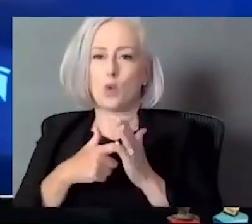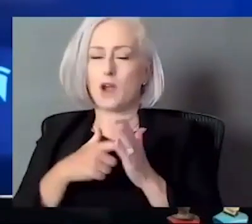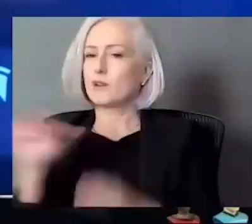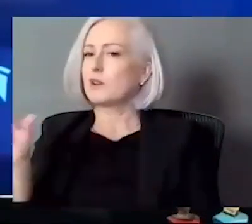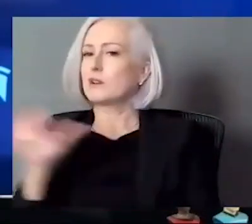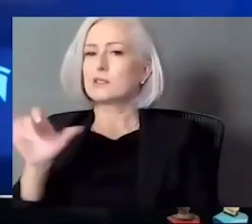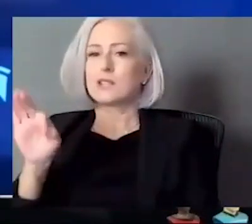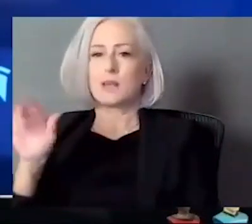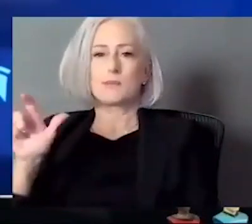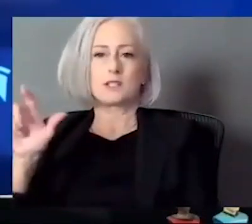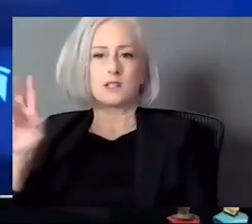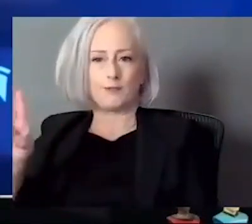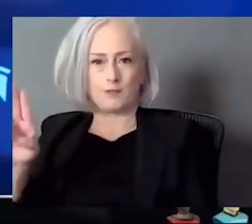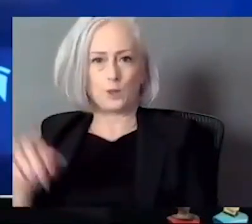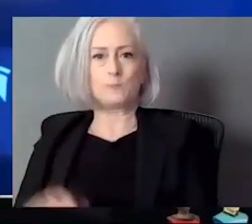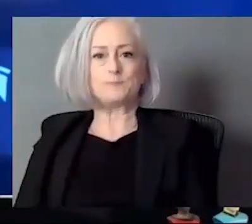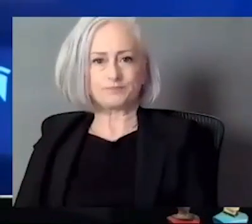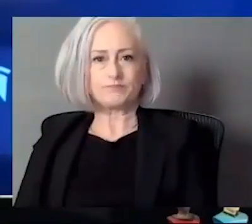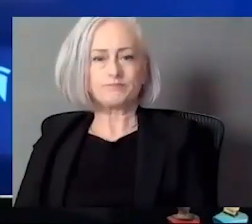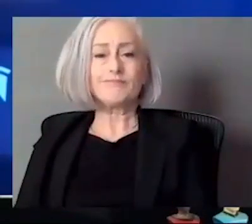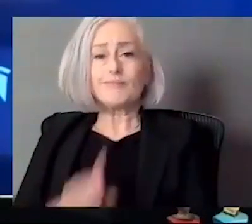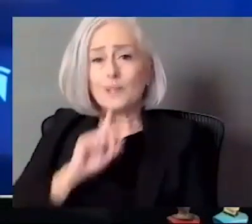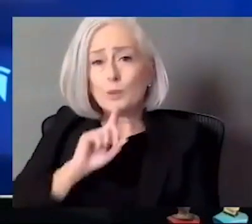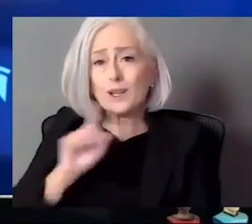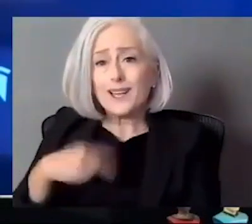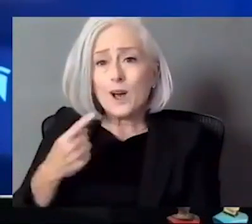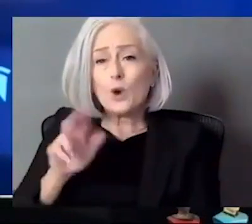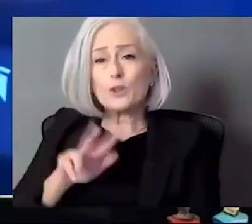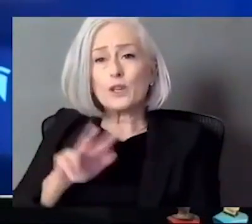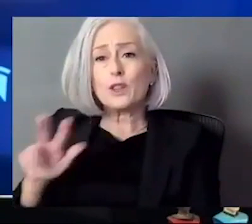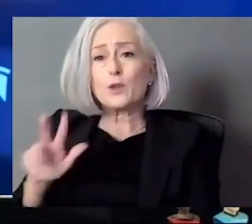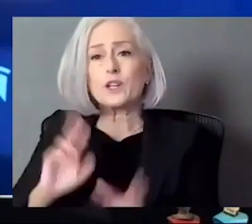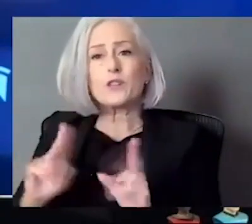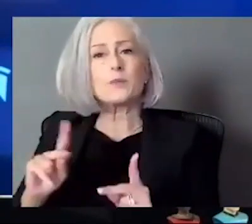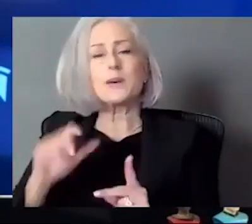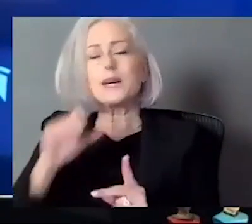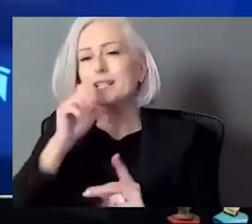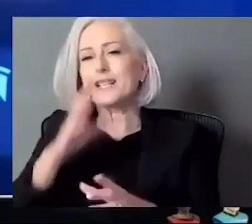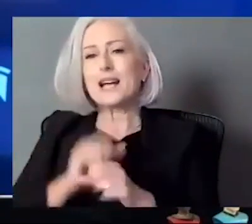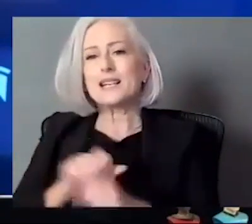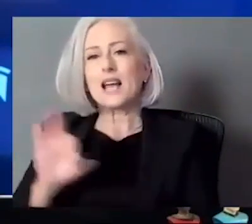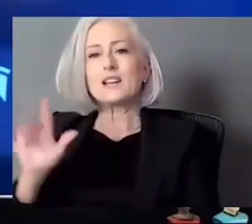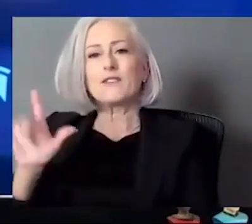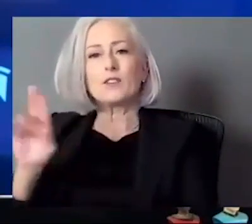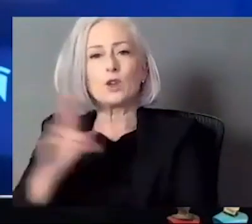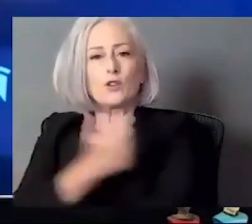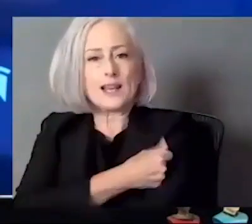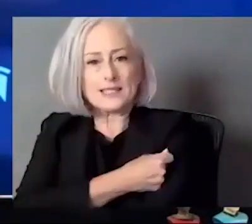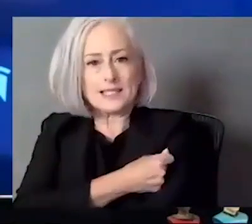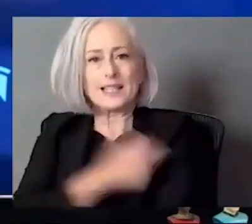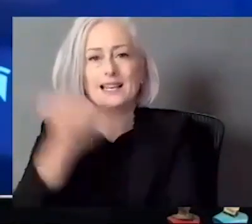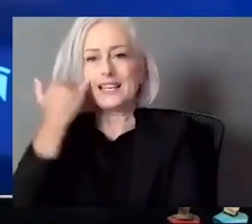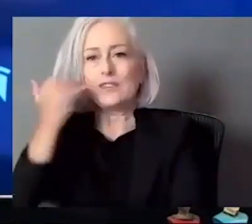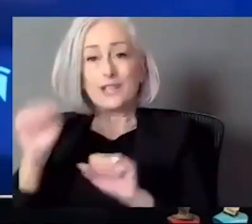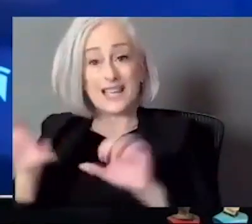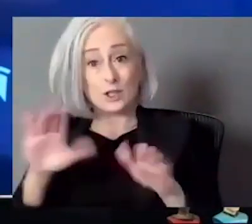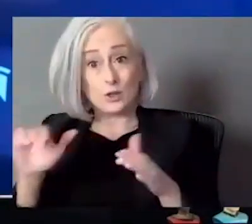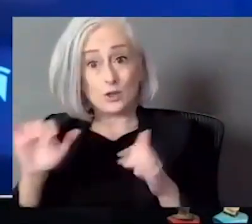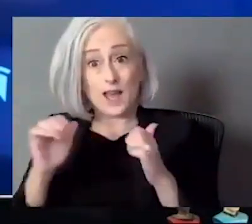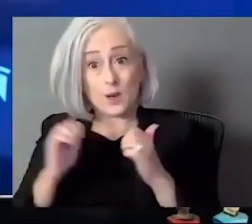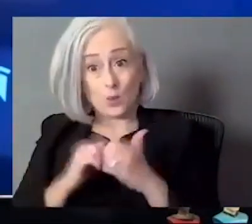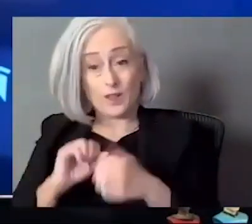had 33 people not take the influenza vaccination. So if we could do that with COVID-19, so can you. And you should